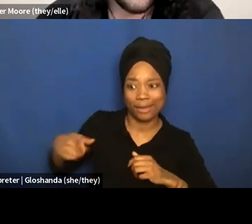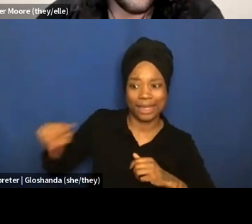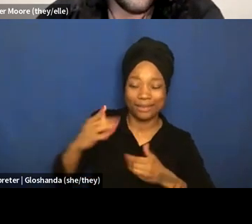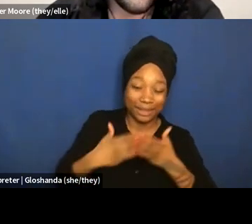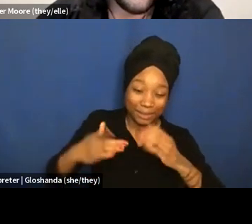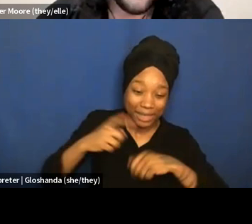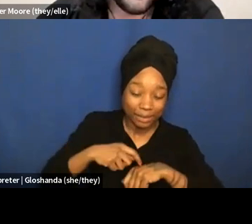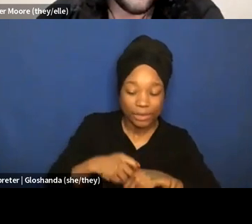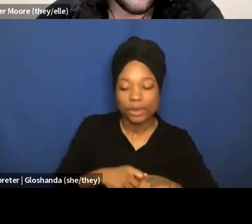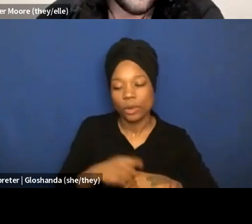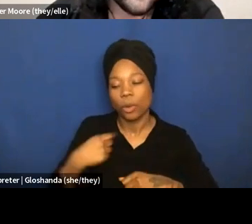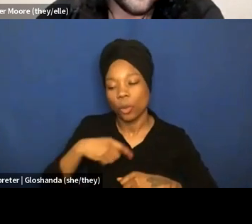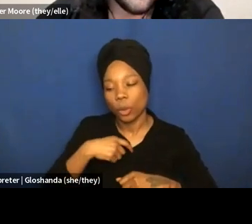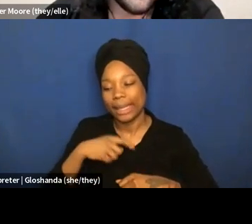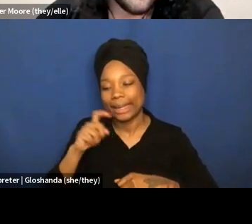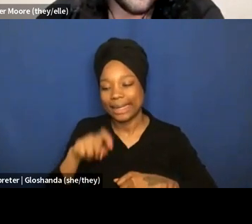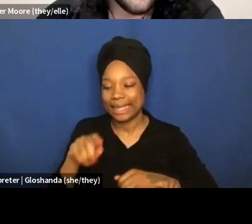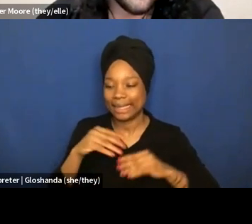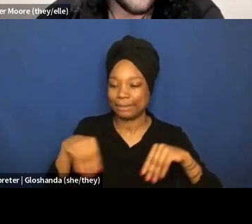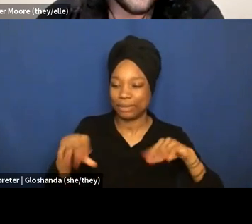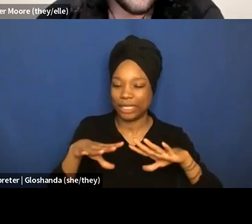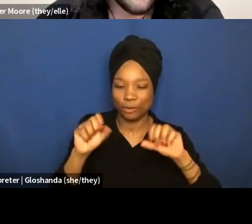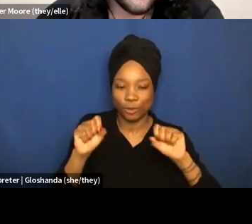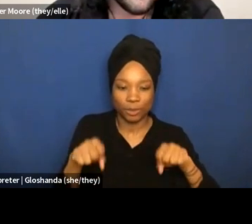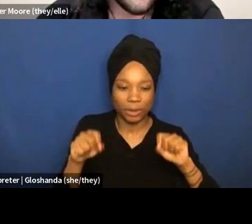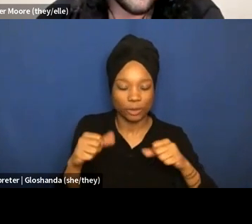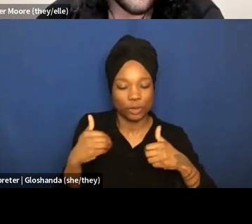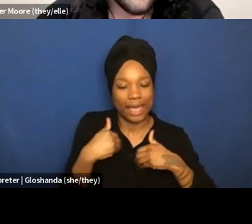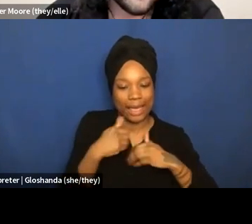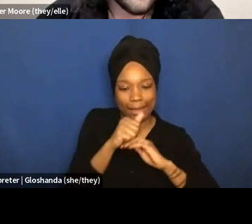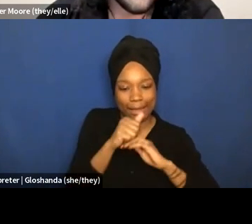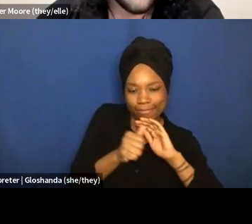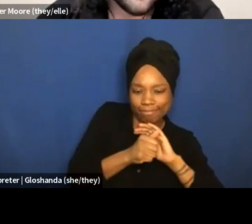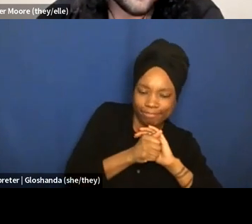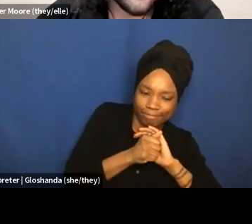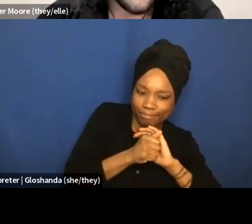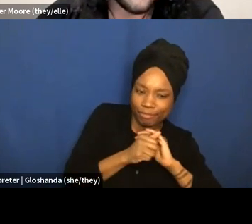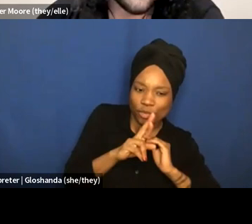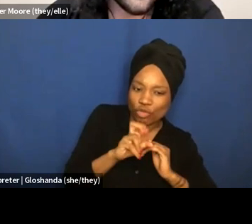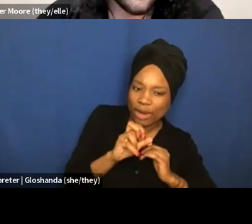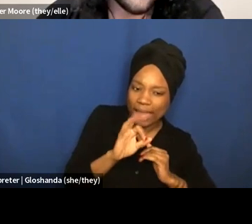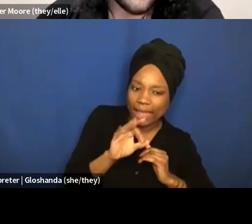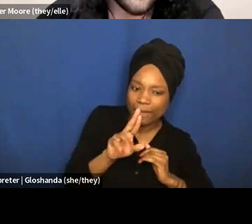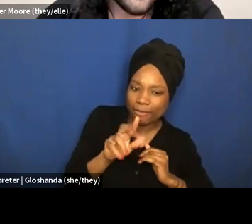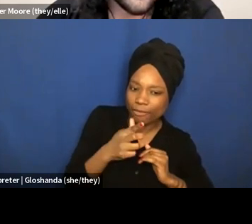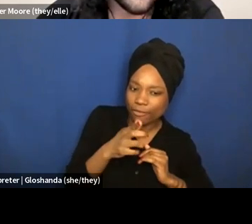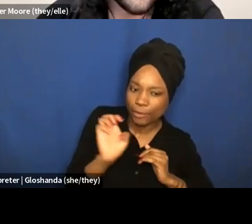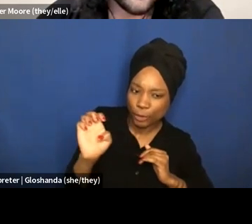the space to be able to have a refuge and to resource